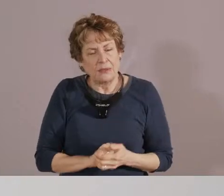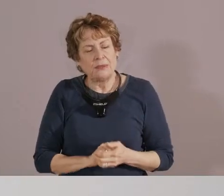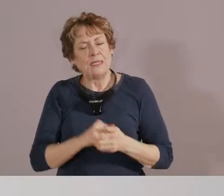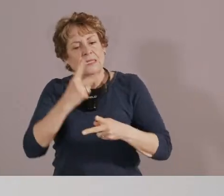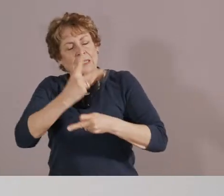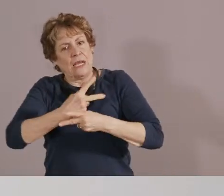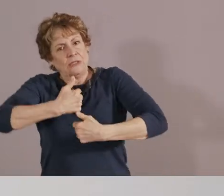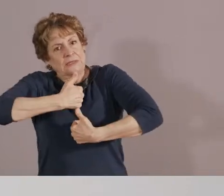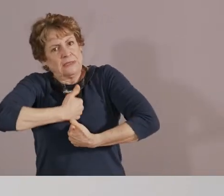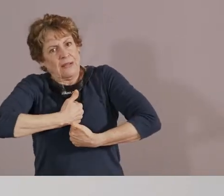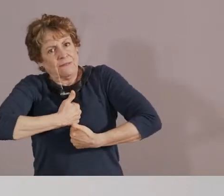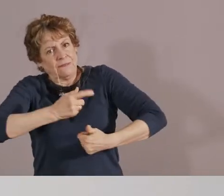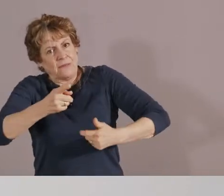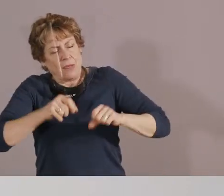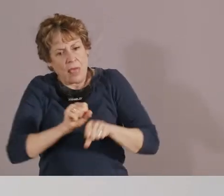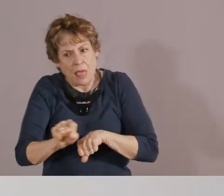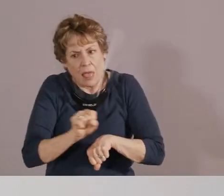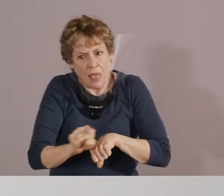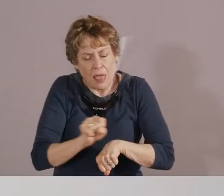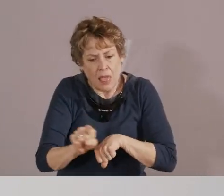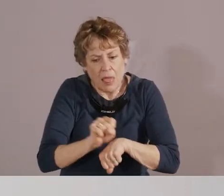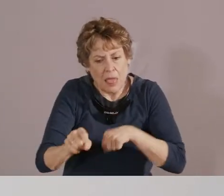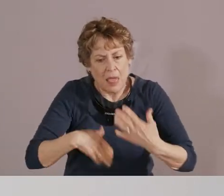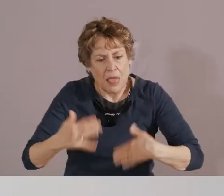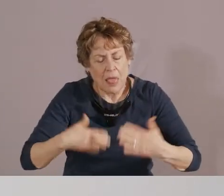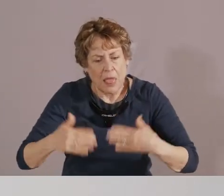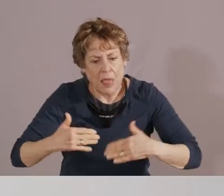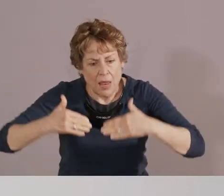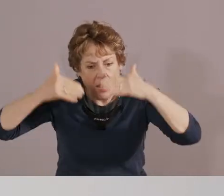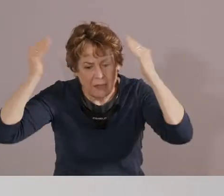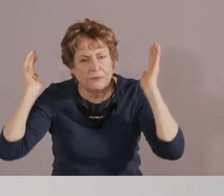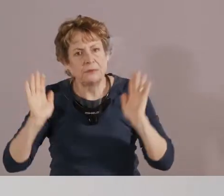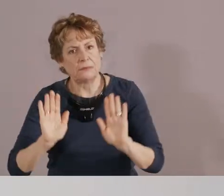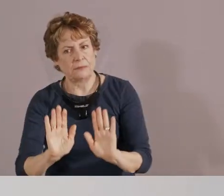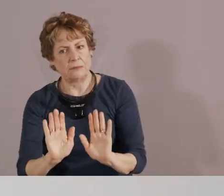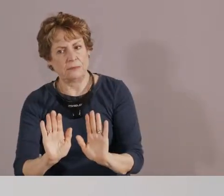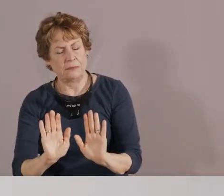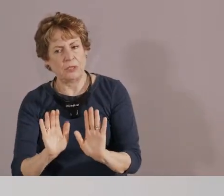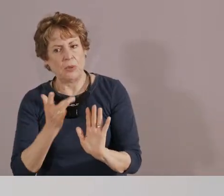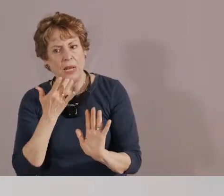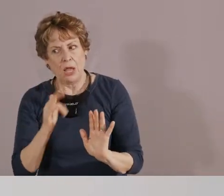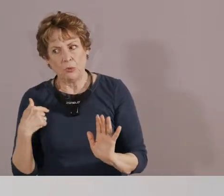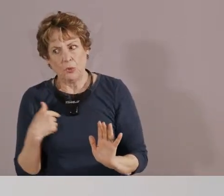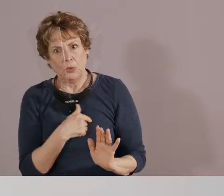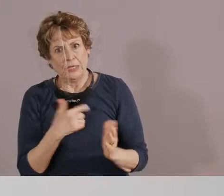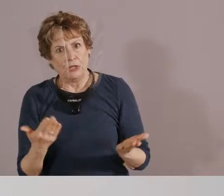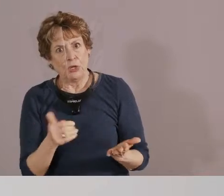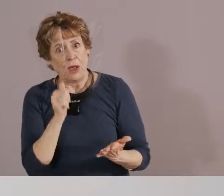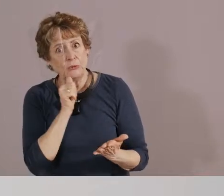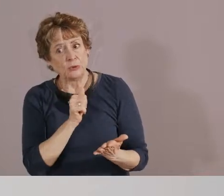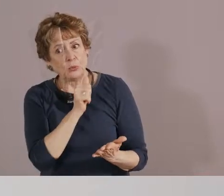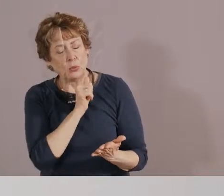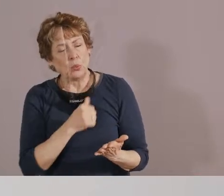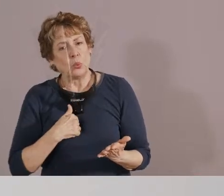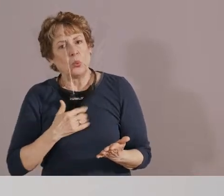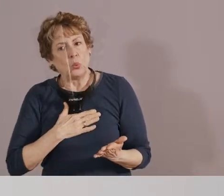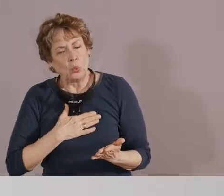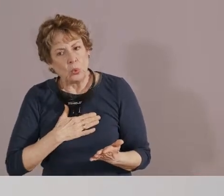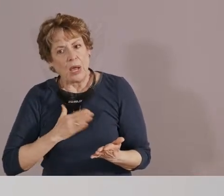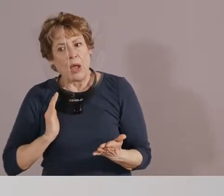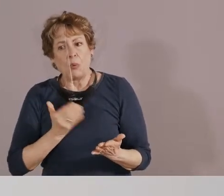fortunate here in Arizona because a lot of our public health systems are still intact and still have the phenomenal